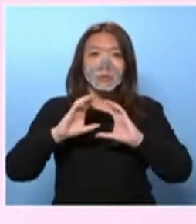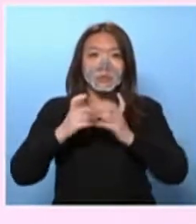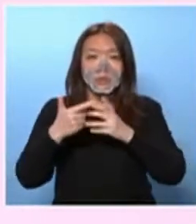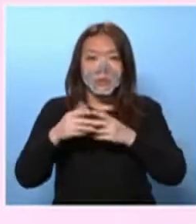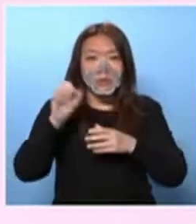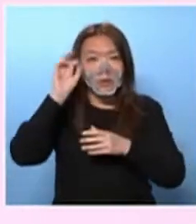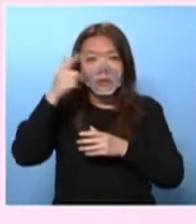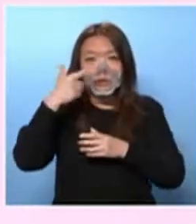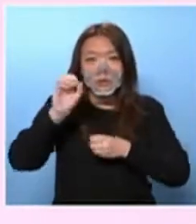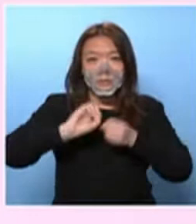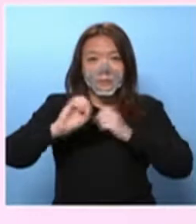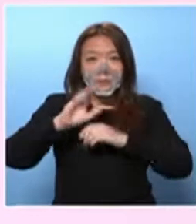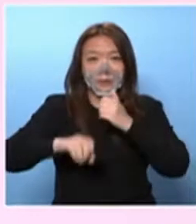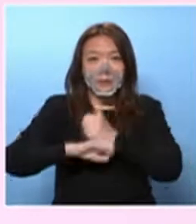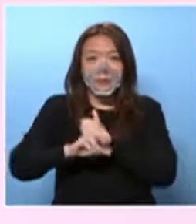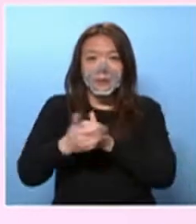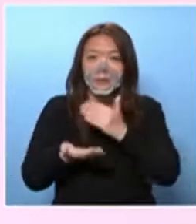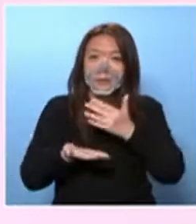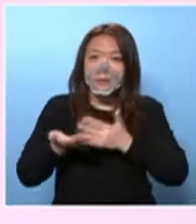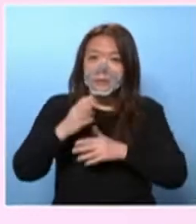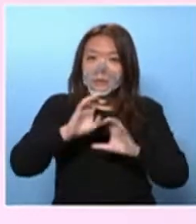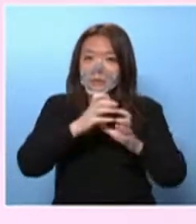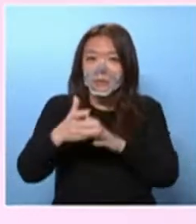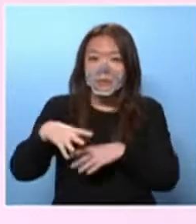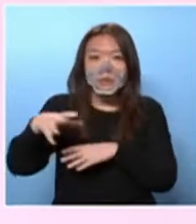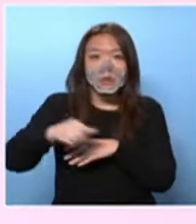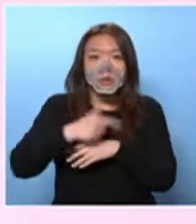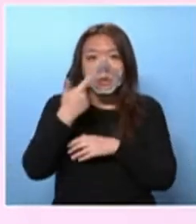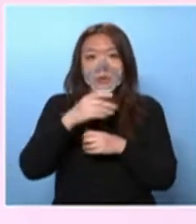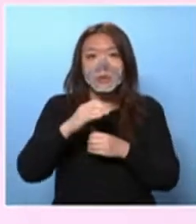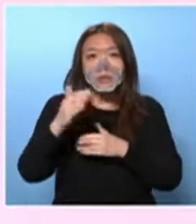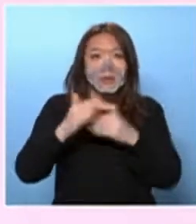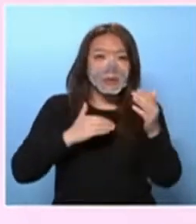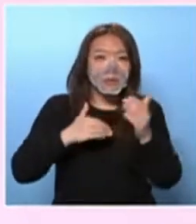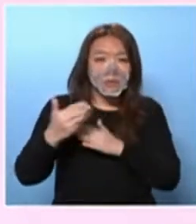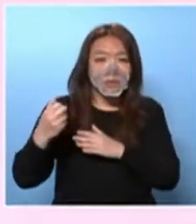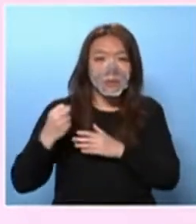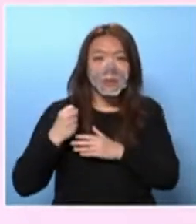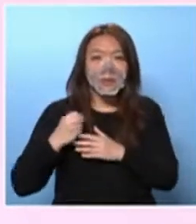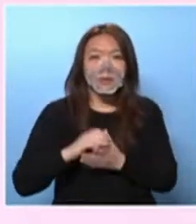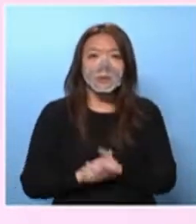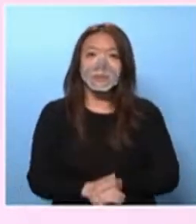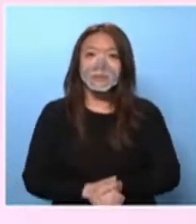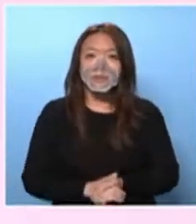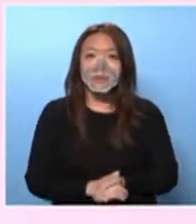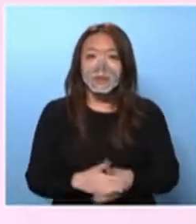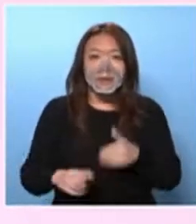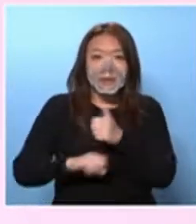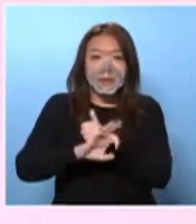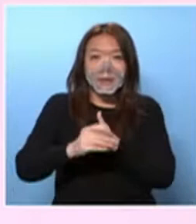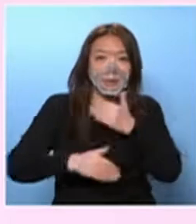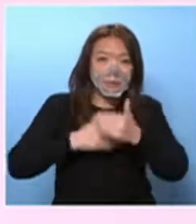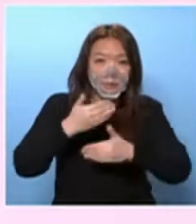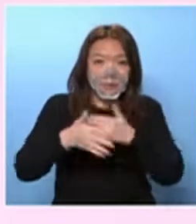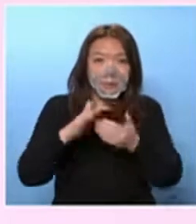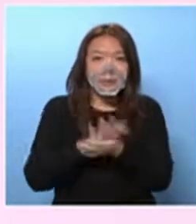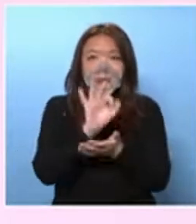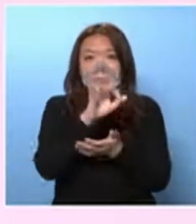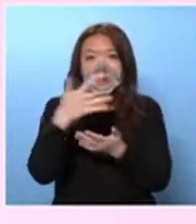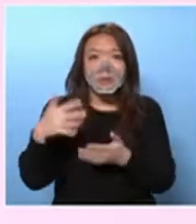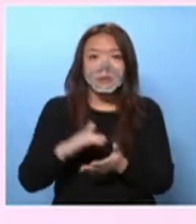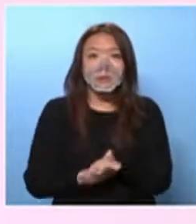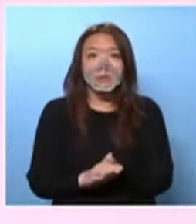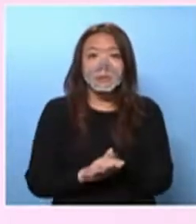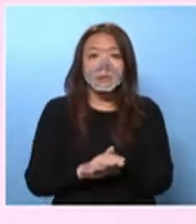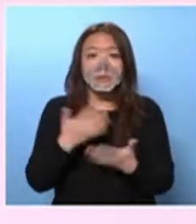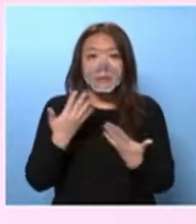year 2018 to set up the Construction Innovation and Technology Fund, or the CITF, to boost the capacity of the construction industry